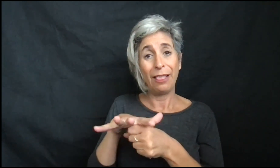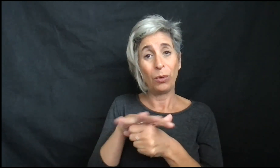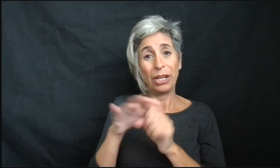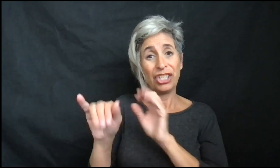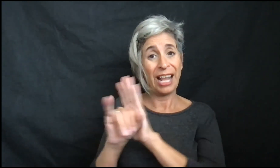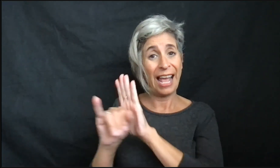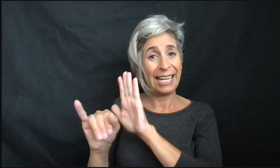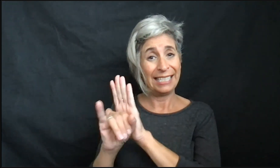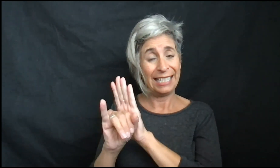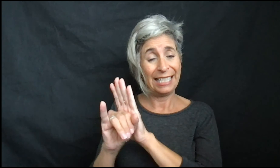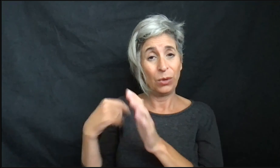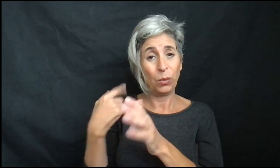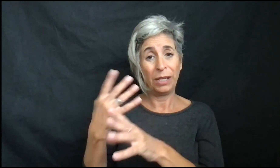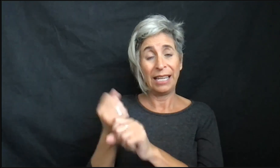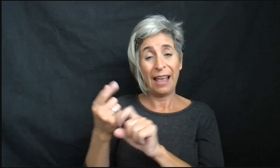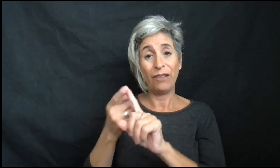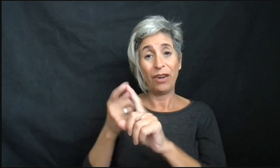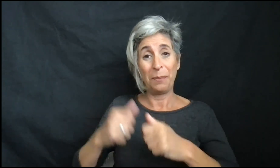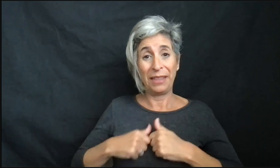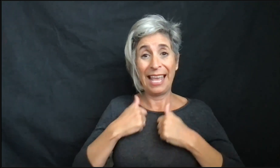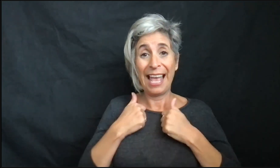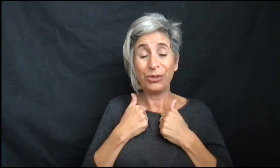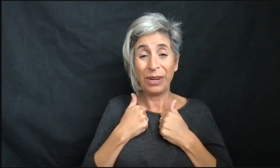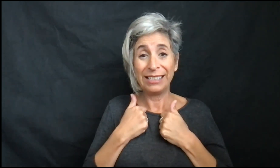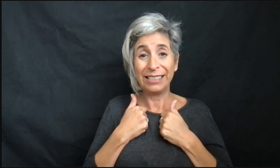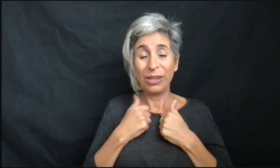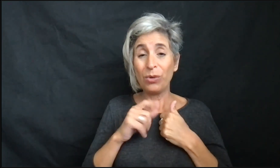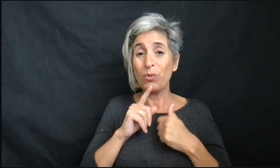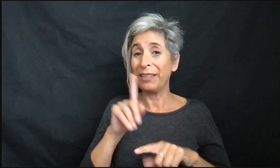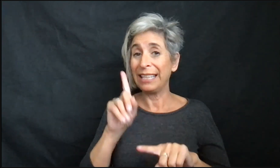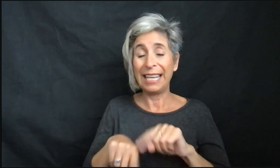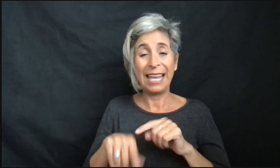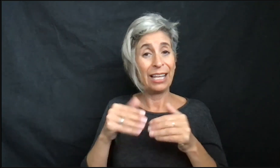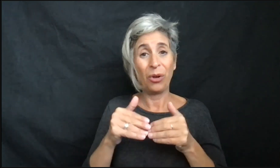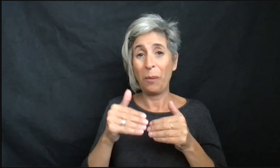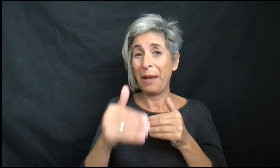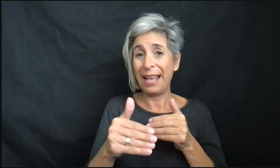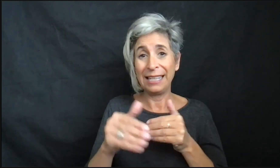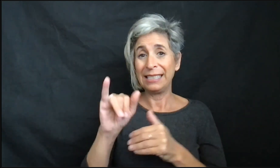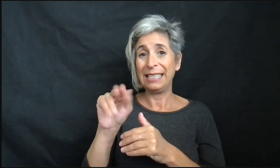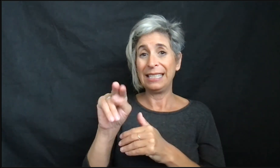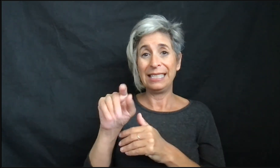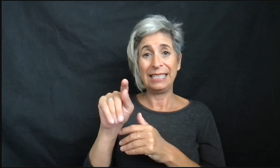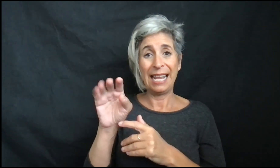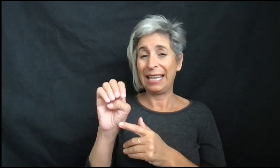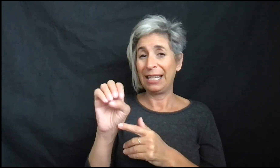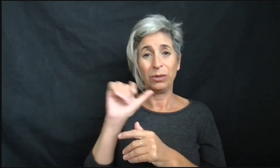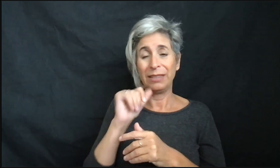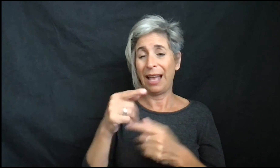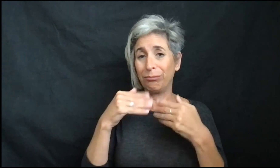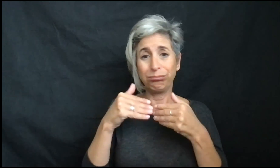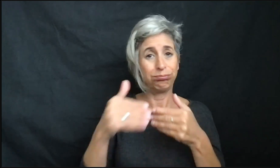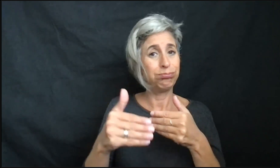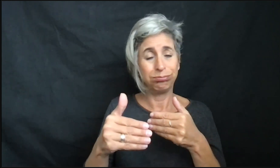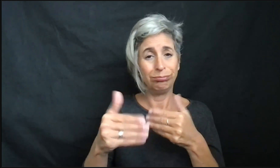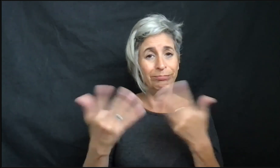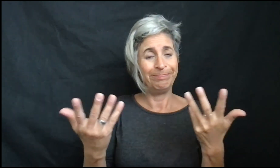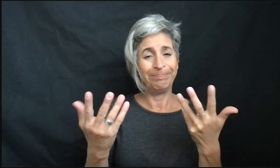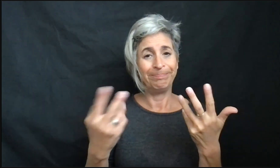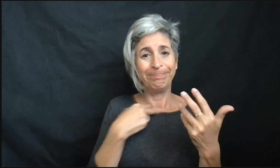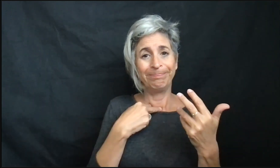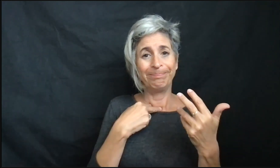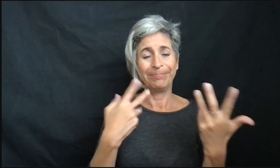which we get from the address, we really cannot take it past intake. And if it doesn't go past intake, the project